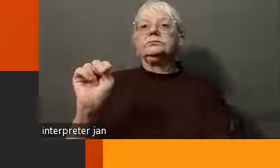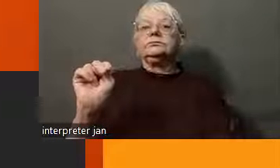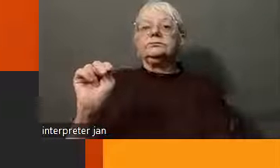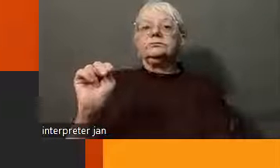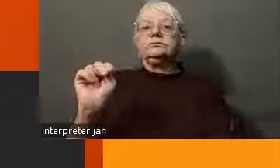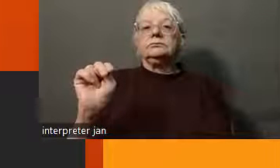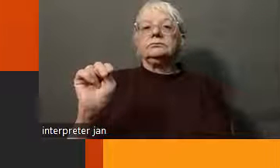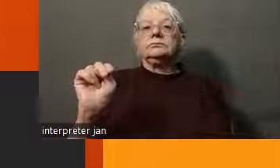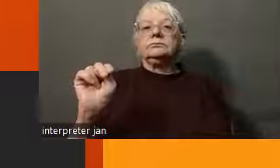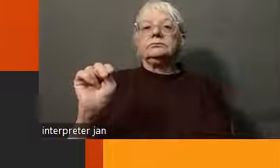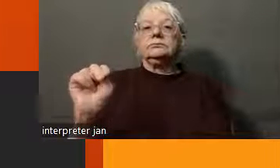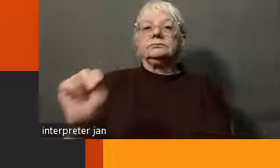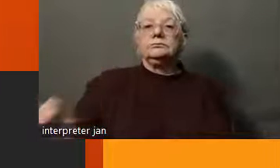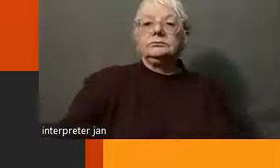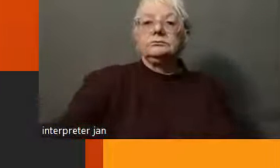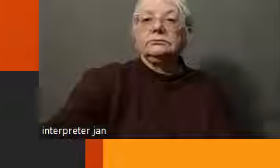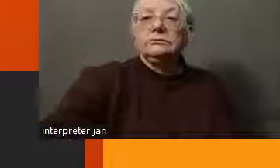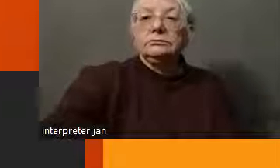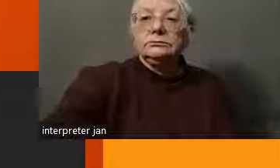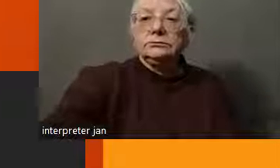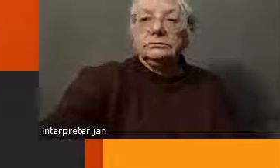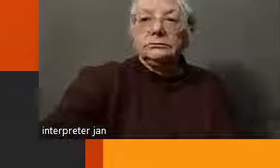Next slide, Carmen.